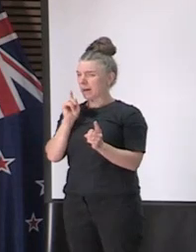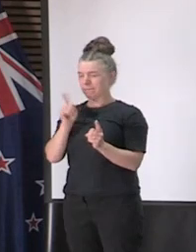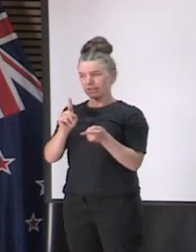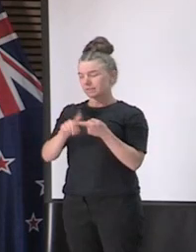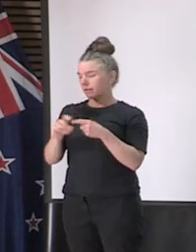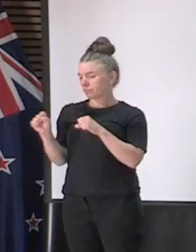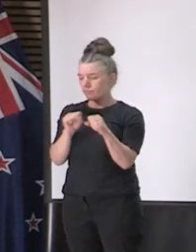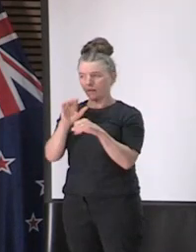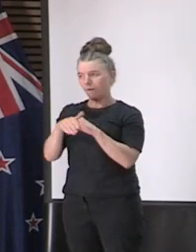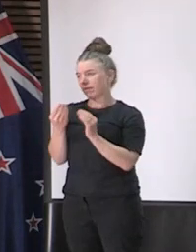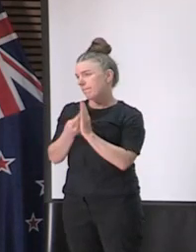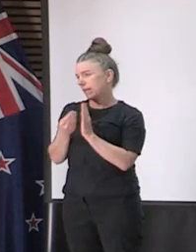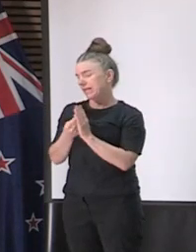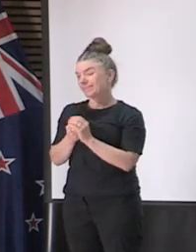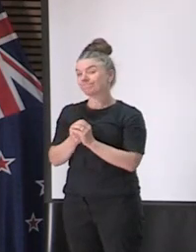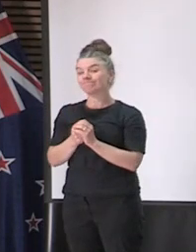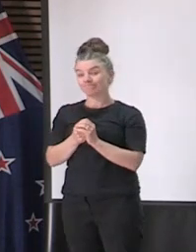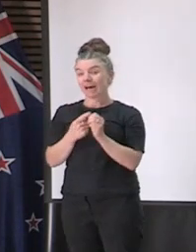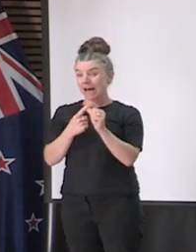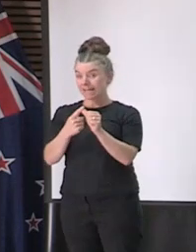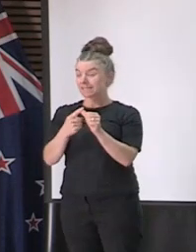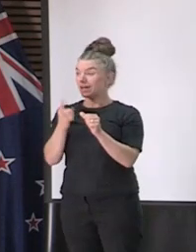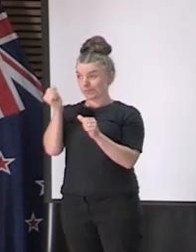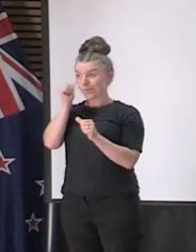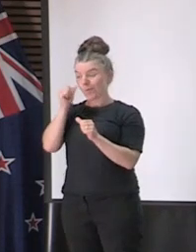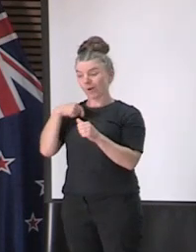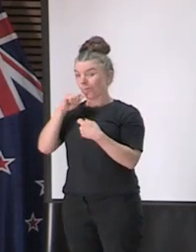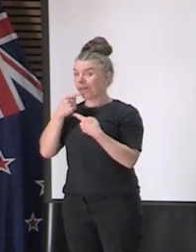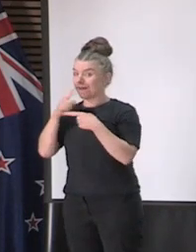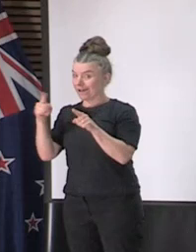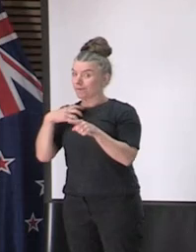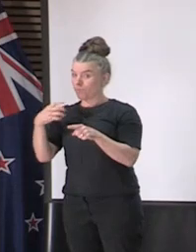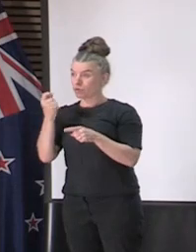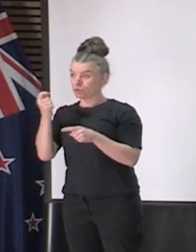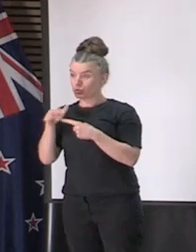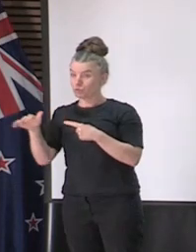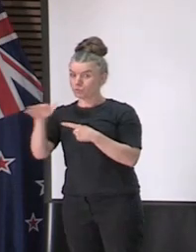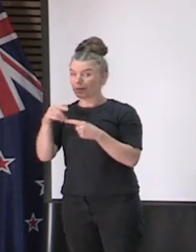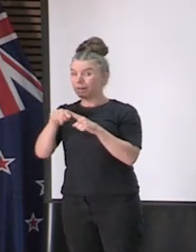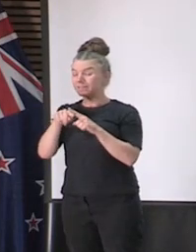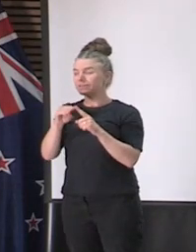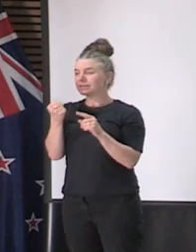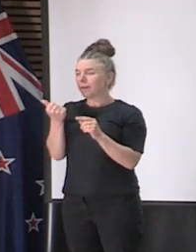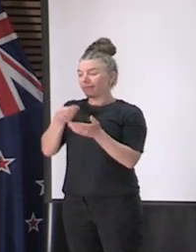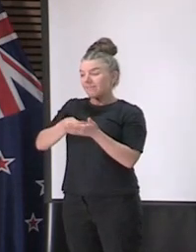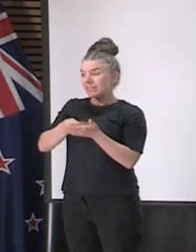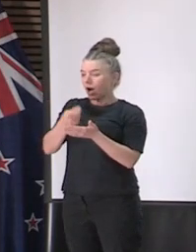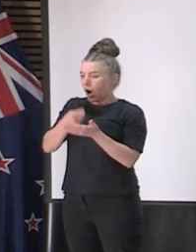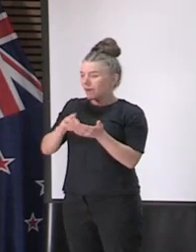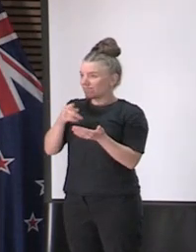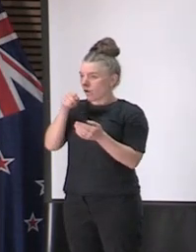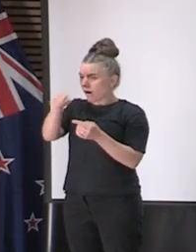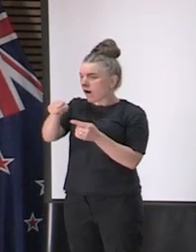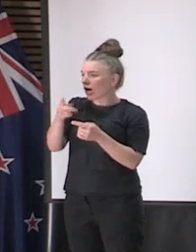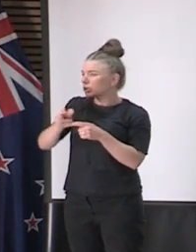Given a clear signal of our intention there, but also the fact that there will be sector-specific support for tourism